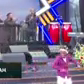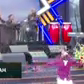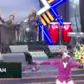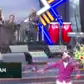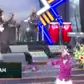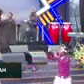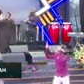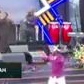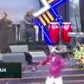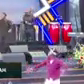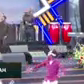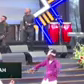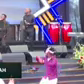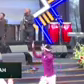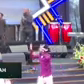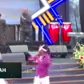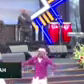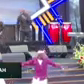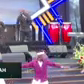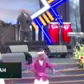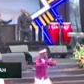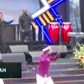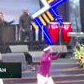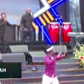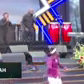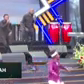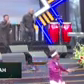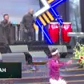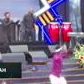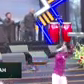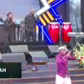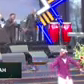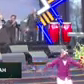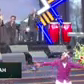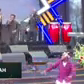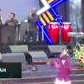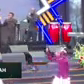hallelujah hallelujah hallelujah hallelujah